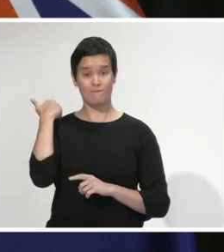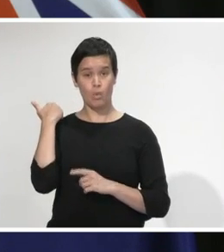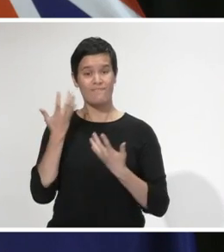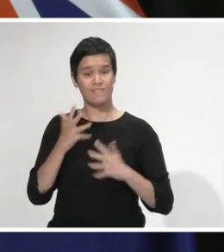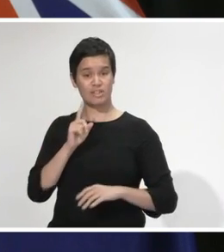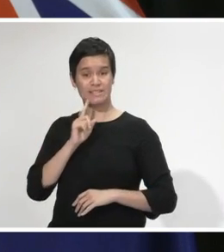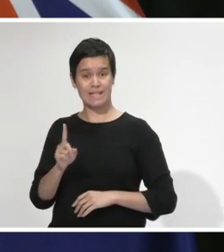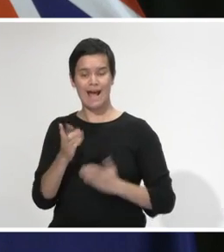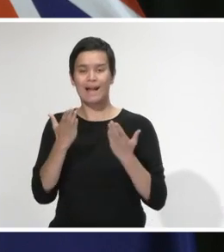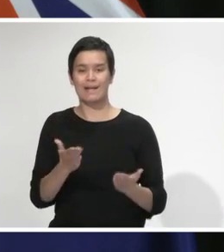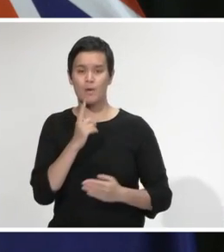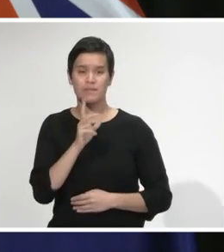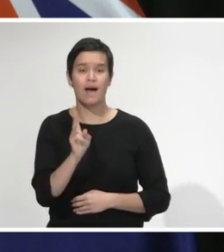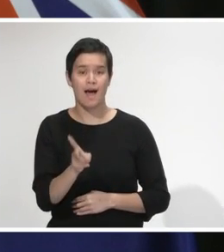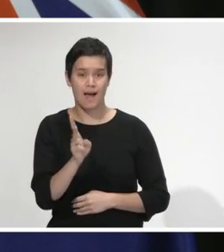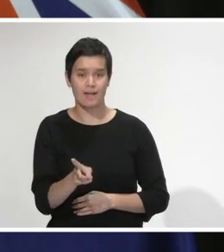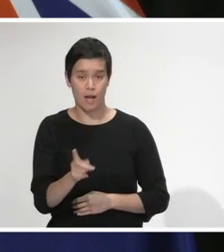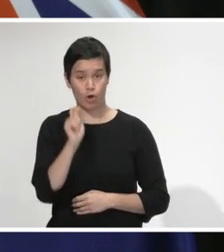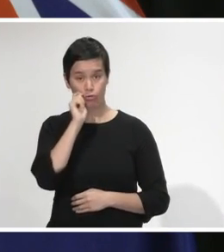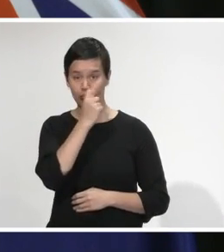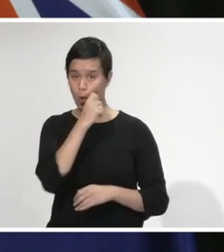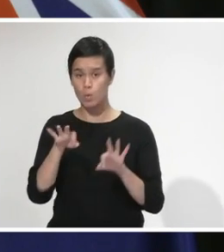Rosewood group was transferred from a high-level